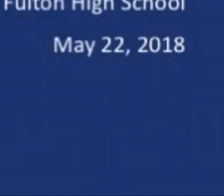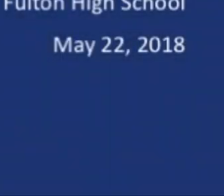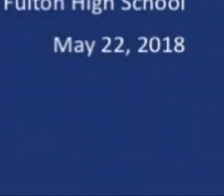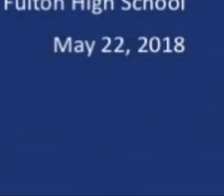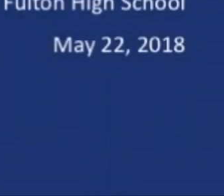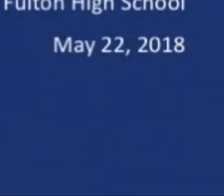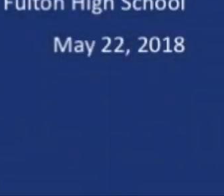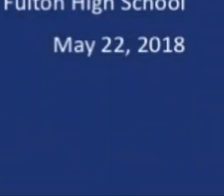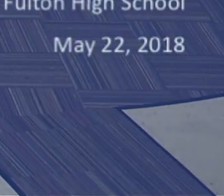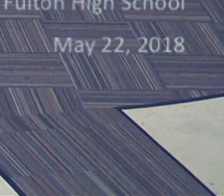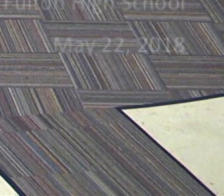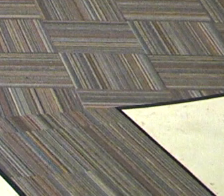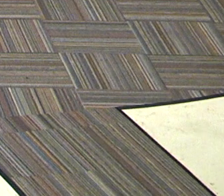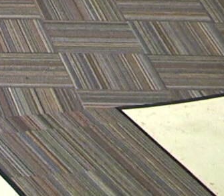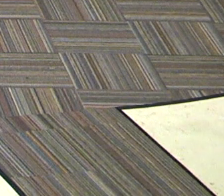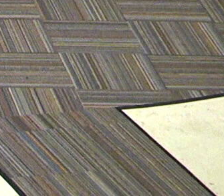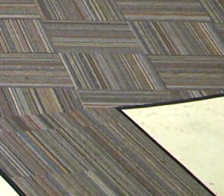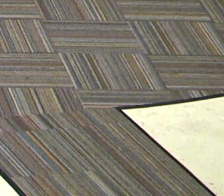Well, good evening, everyone.